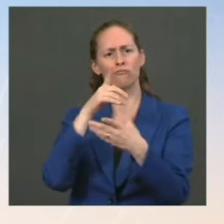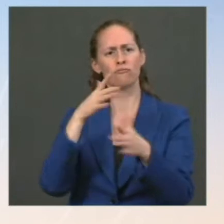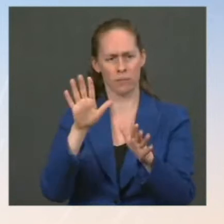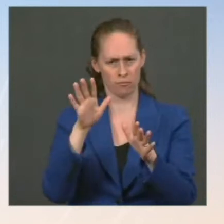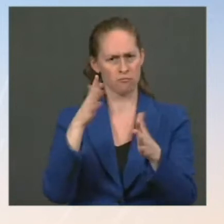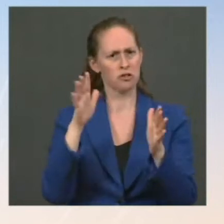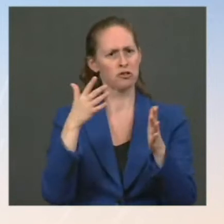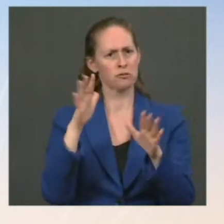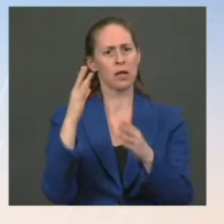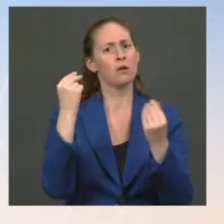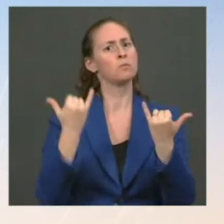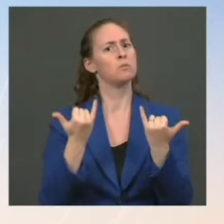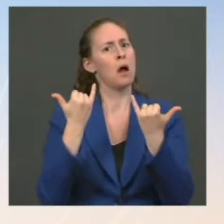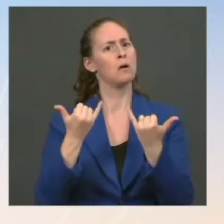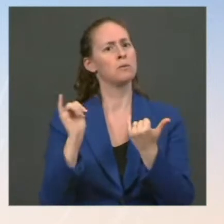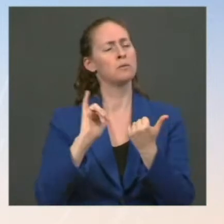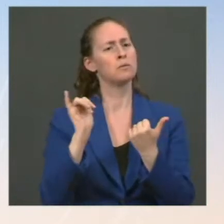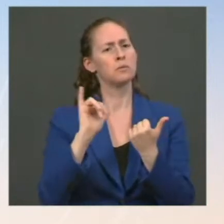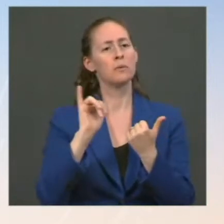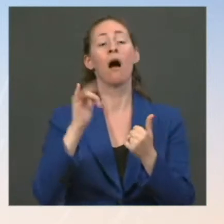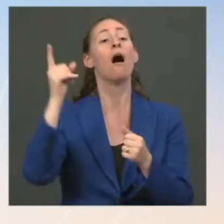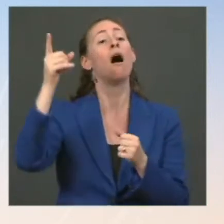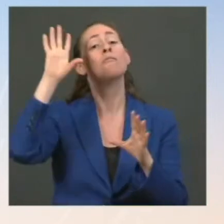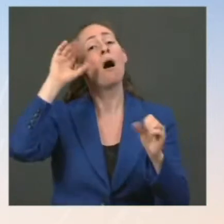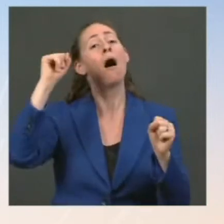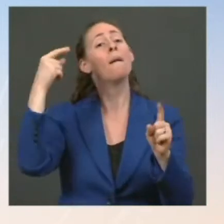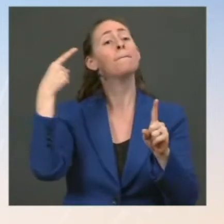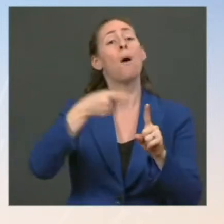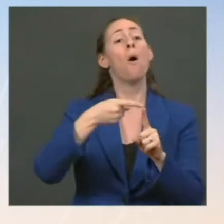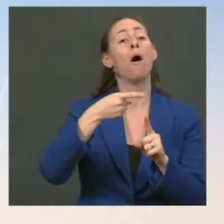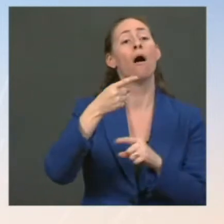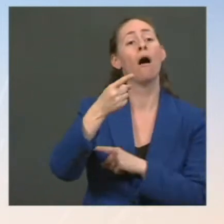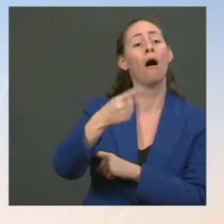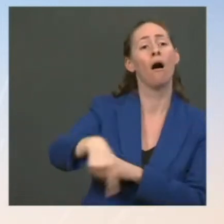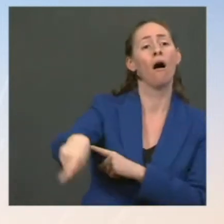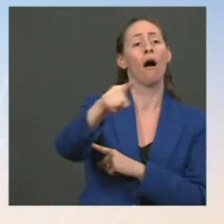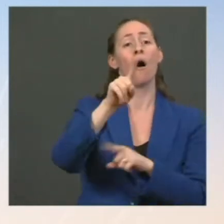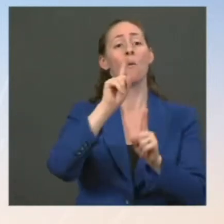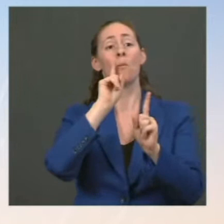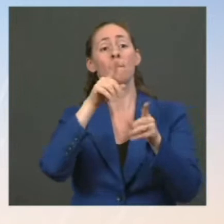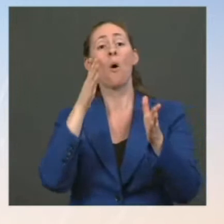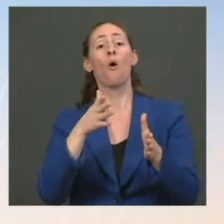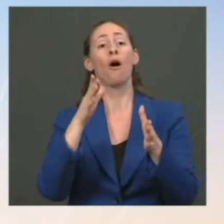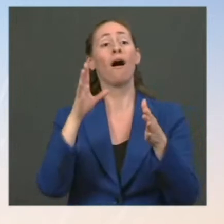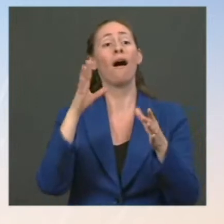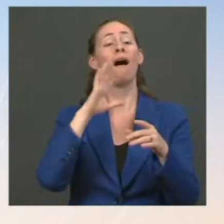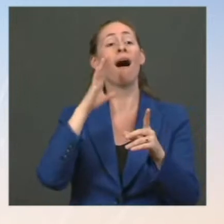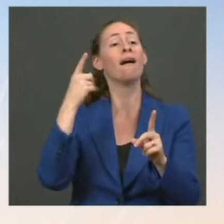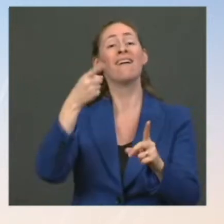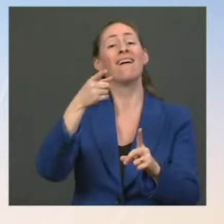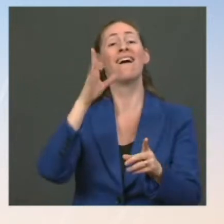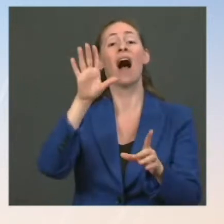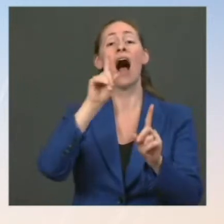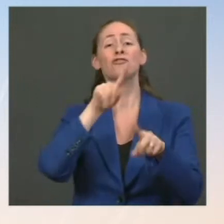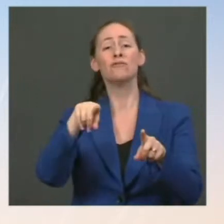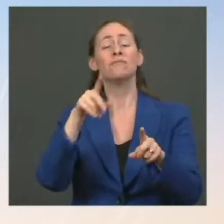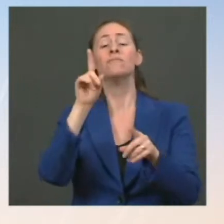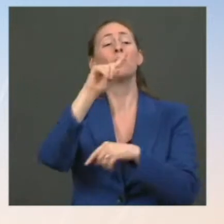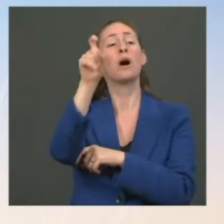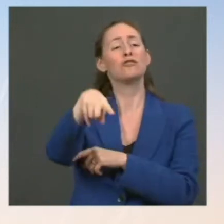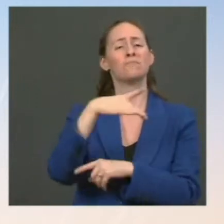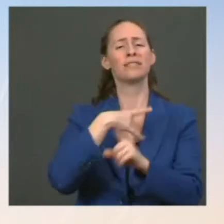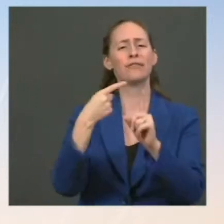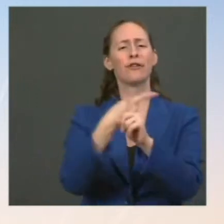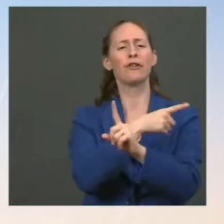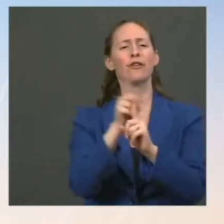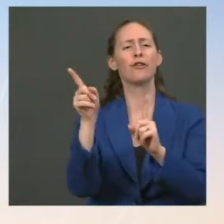that anyone wants to hear in here, but what I think he was conveying is, today he might want to talk about COVID vaccines. Some of the questions were